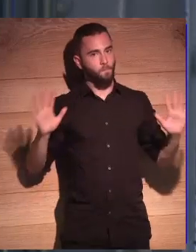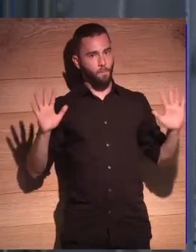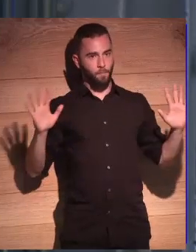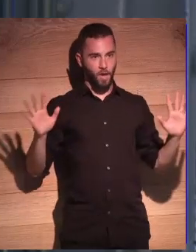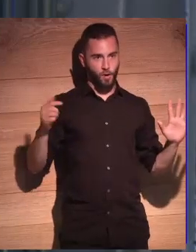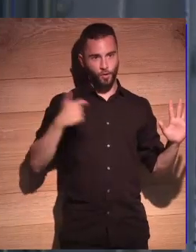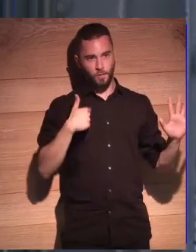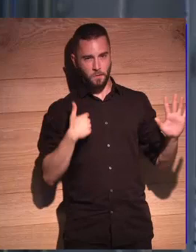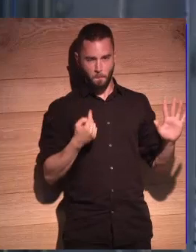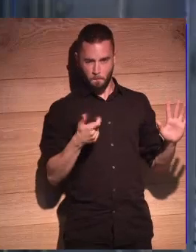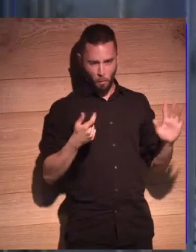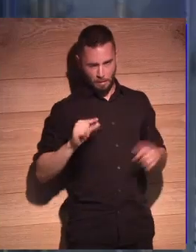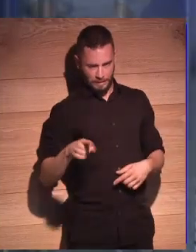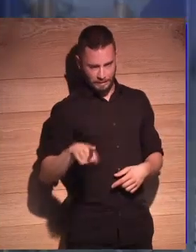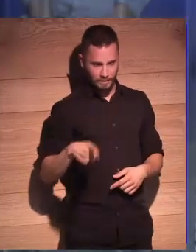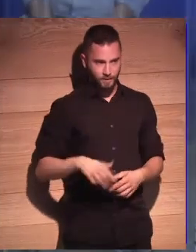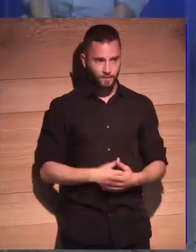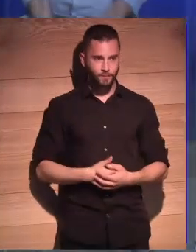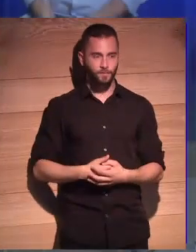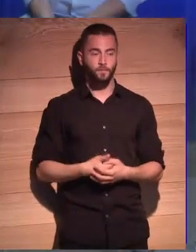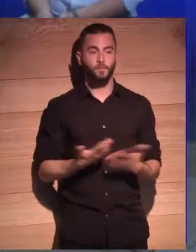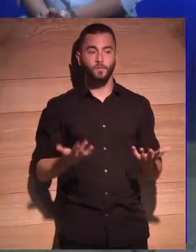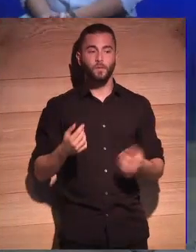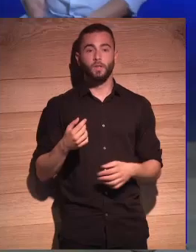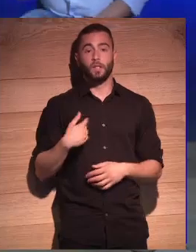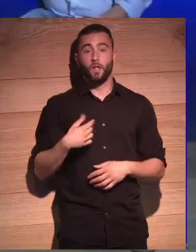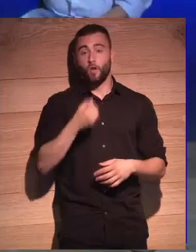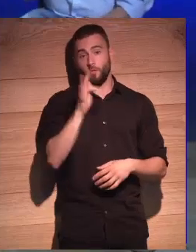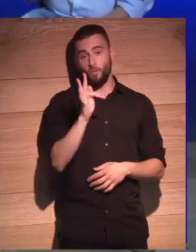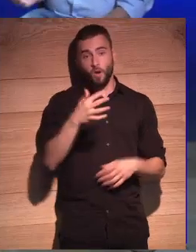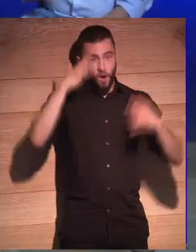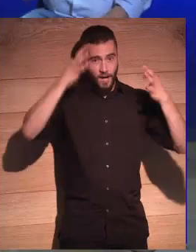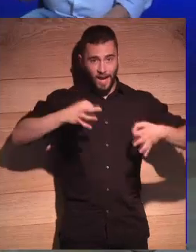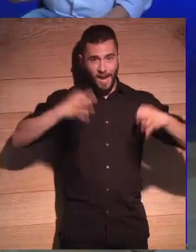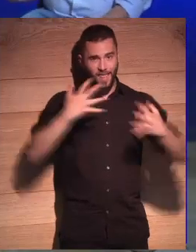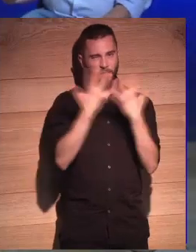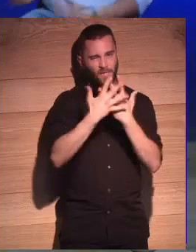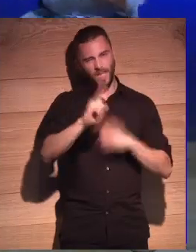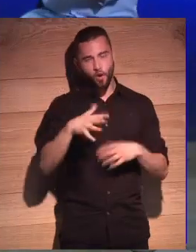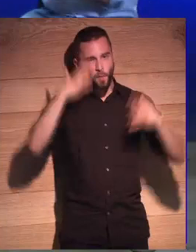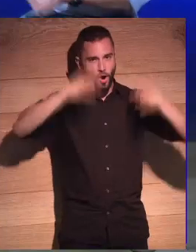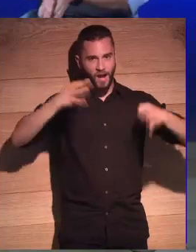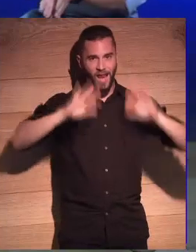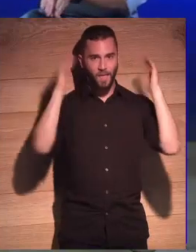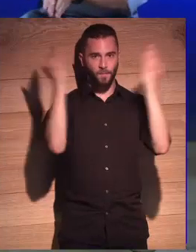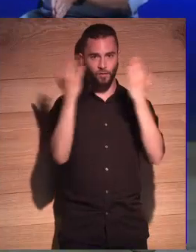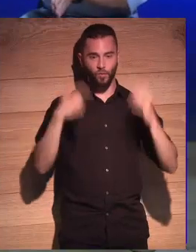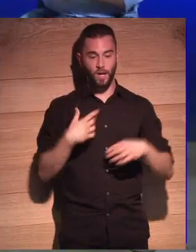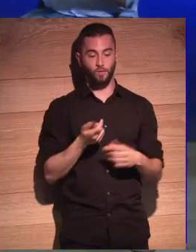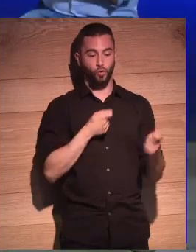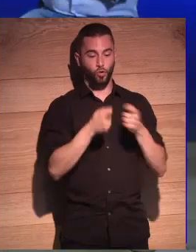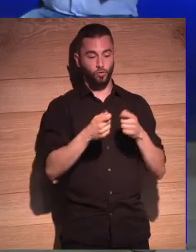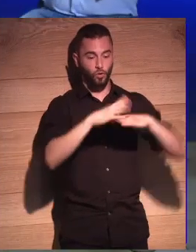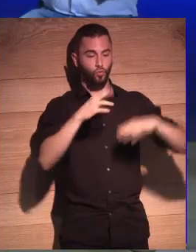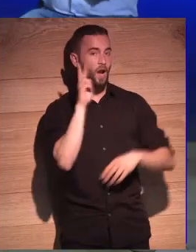that's maybe that's a problem. The good thing of VR, not in MR, but in VR, is that you